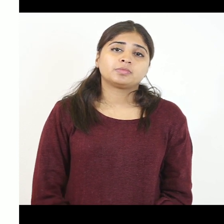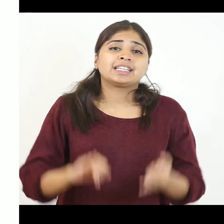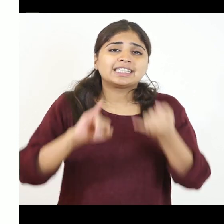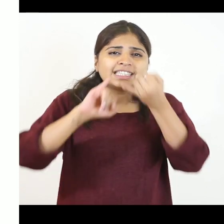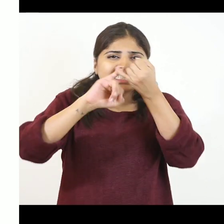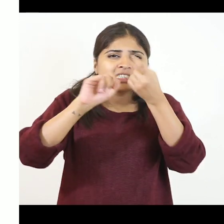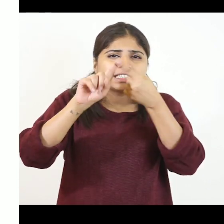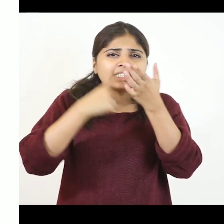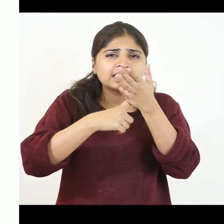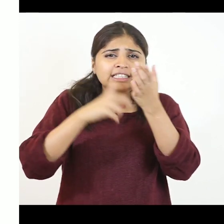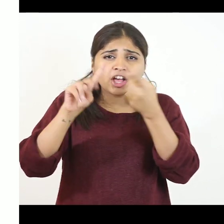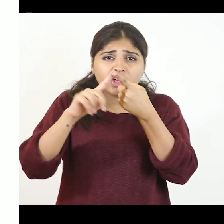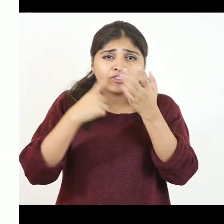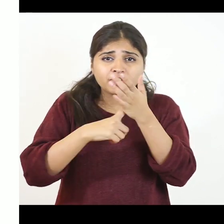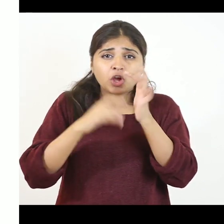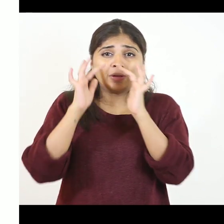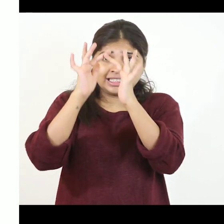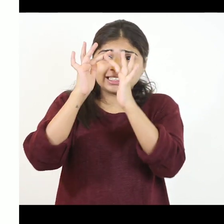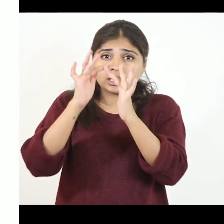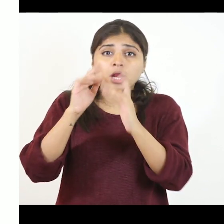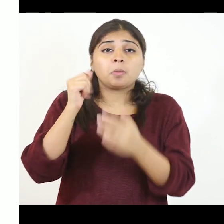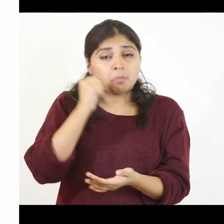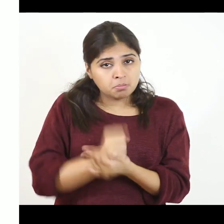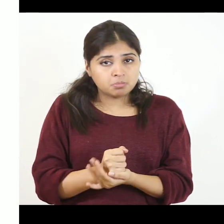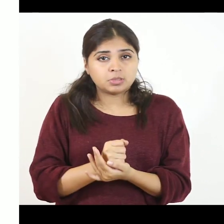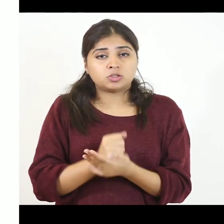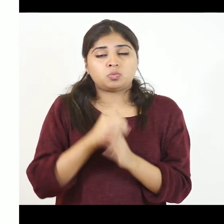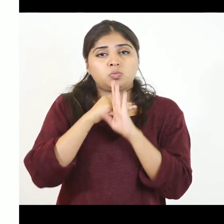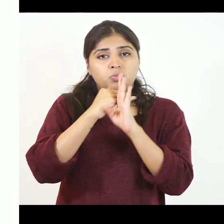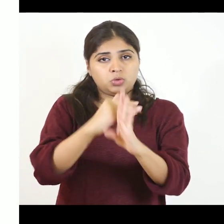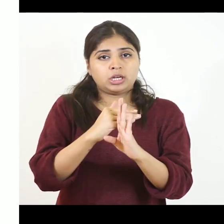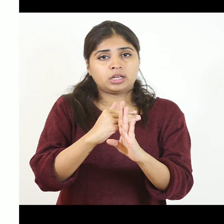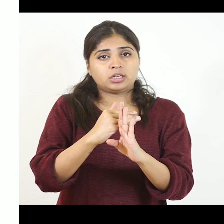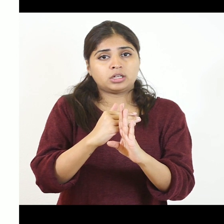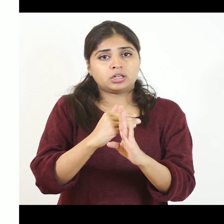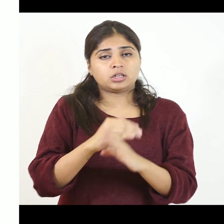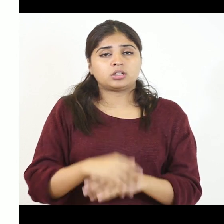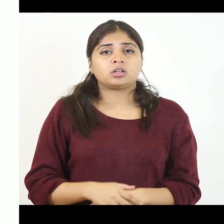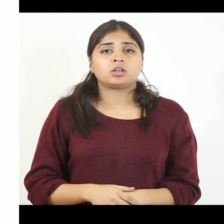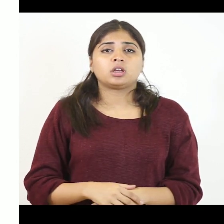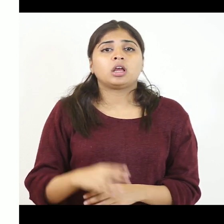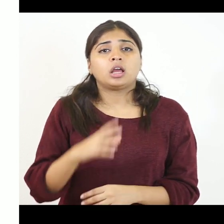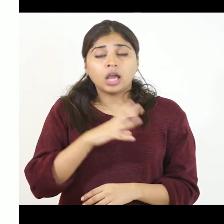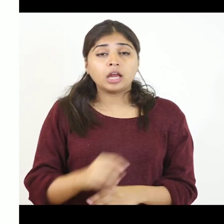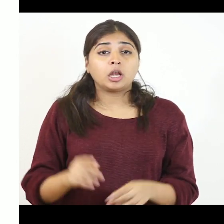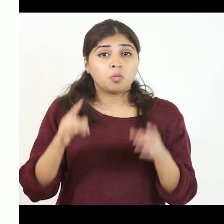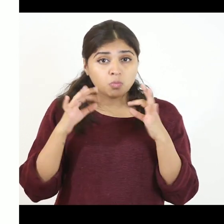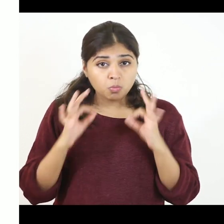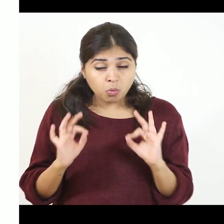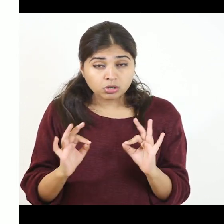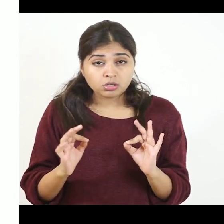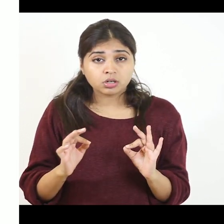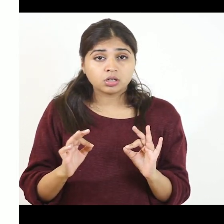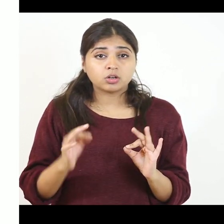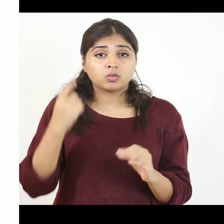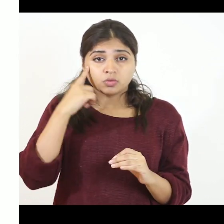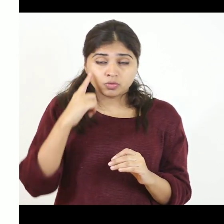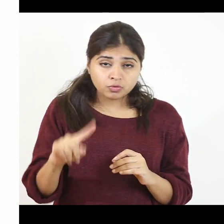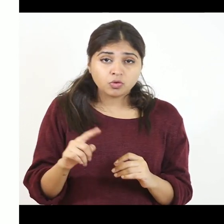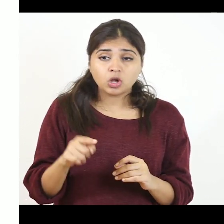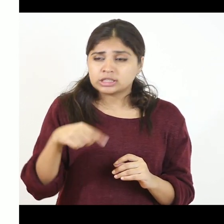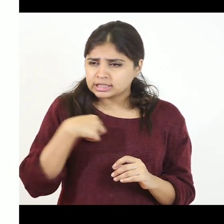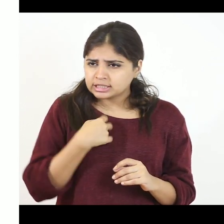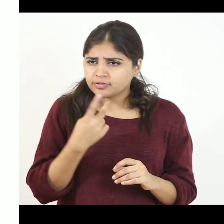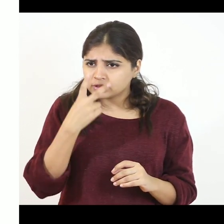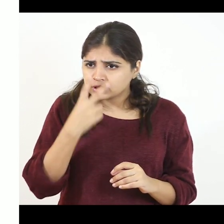The server for the website must be protected too, and it's crucial for the data entry operator to ensure that